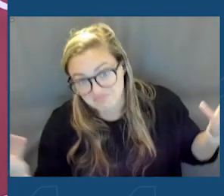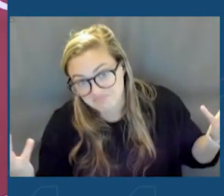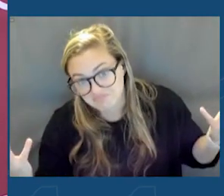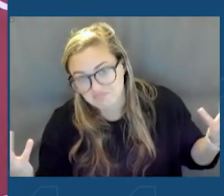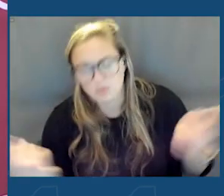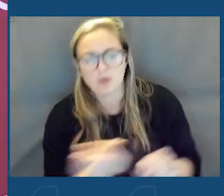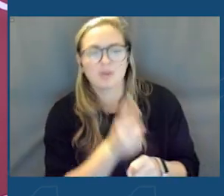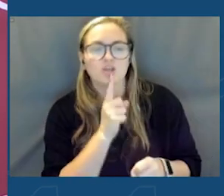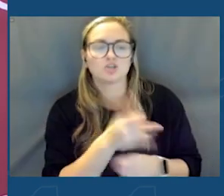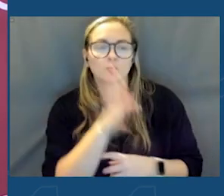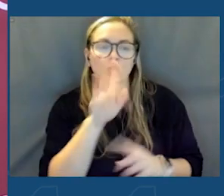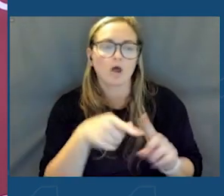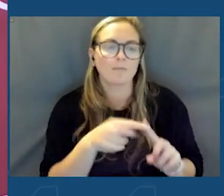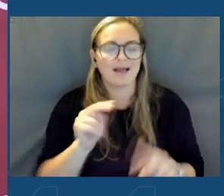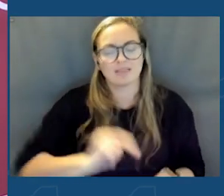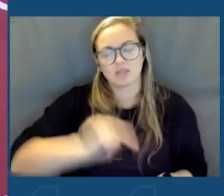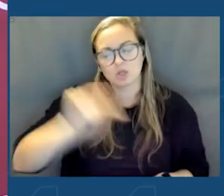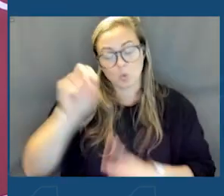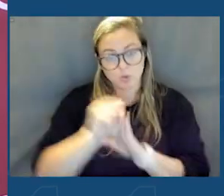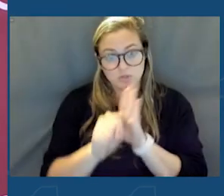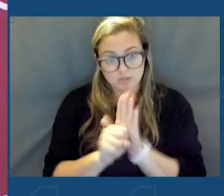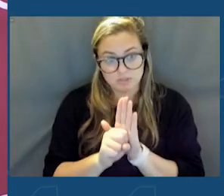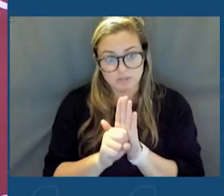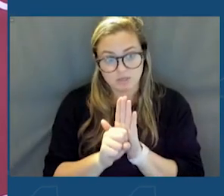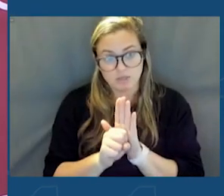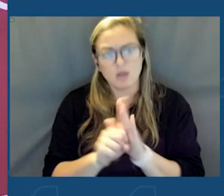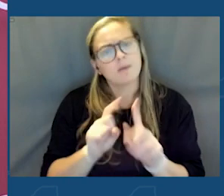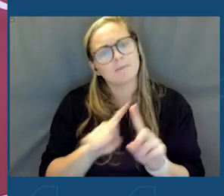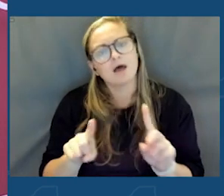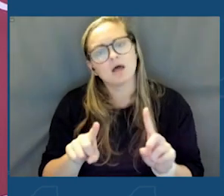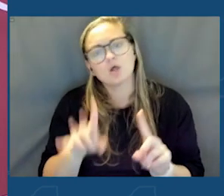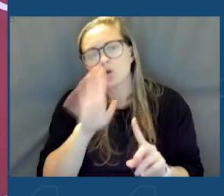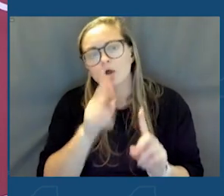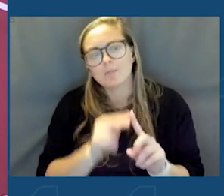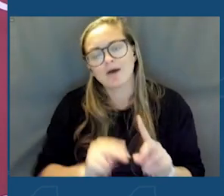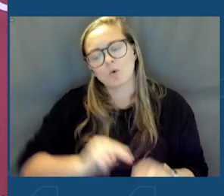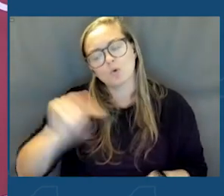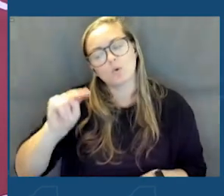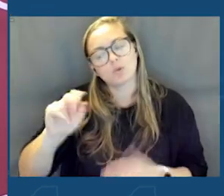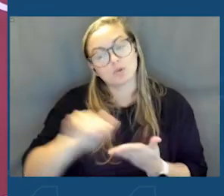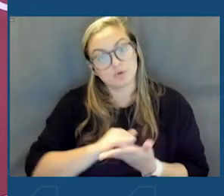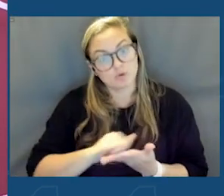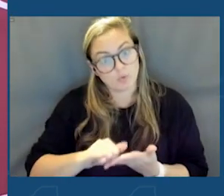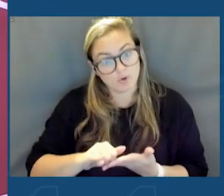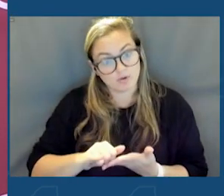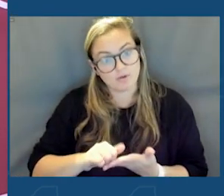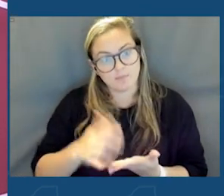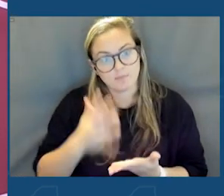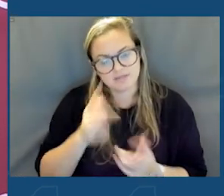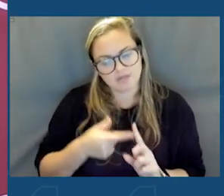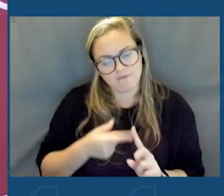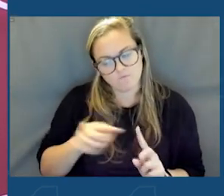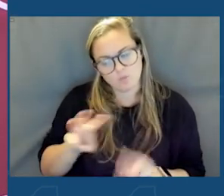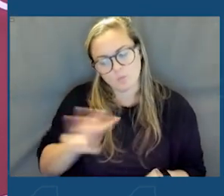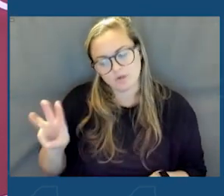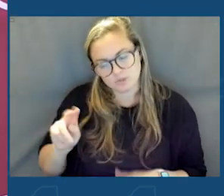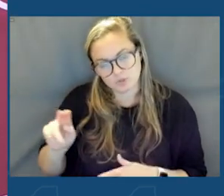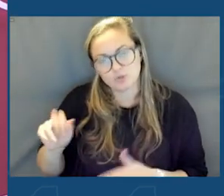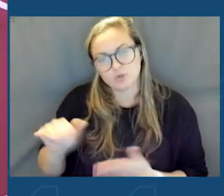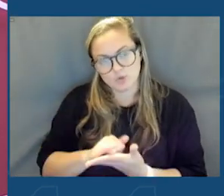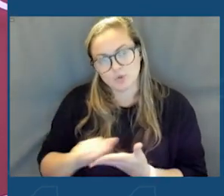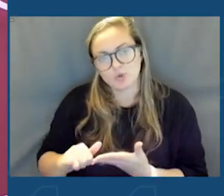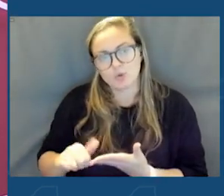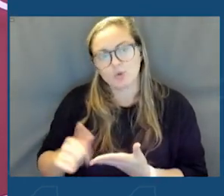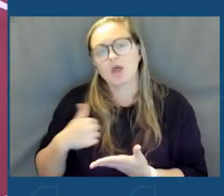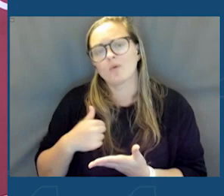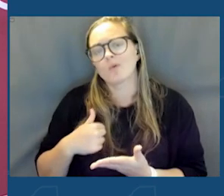that when we talk about the northern states, we're also talking about northern New York, okay? Because I come from western New York, and we brag